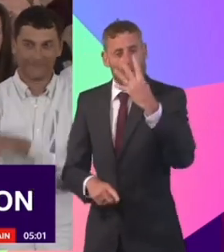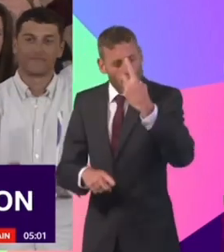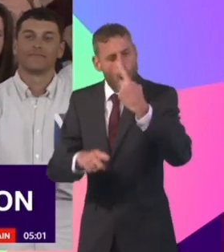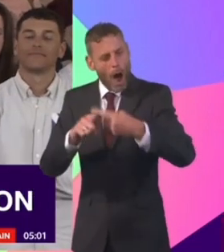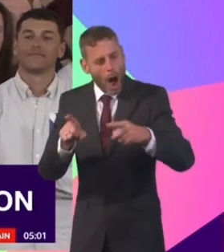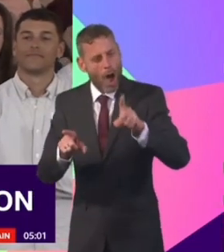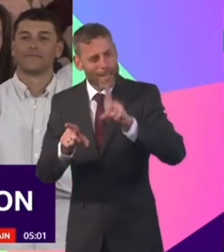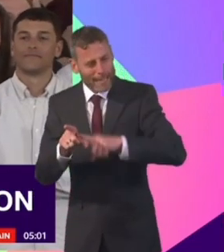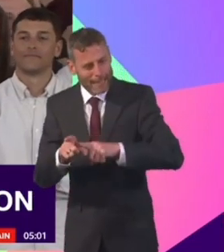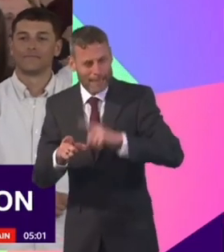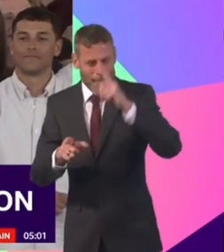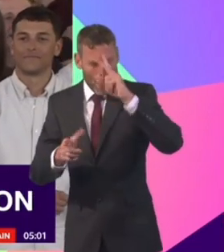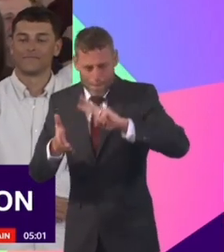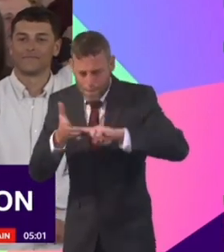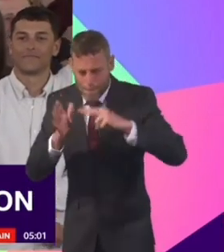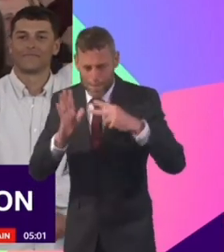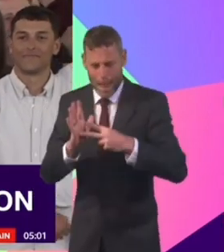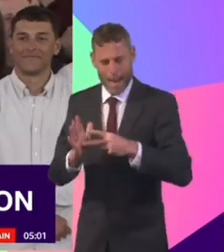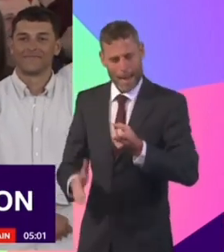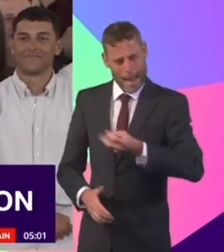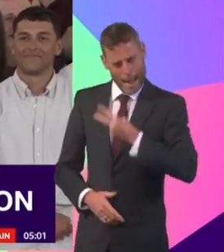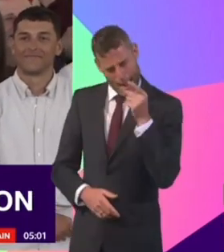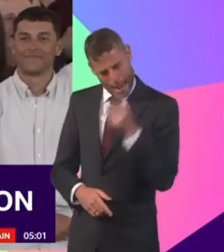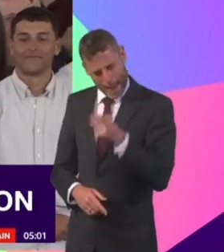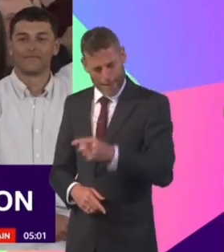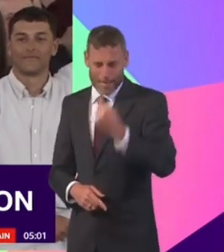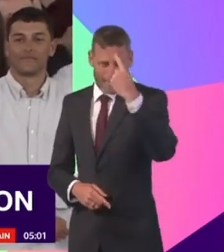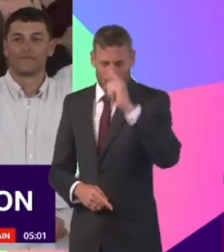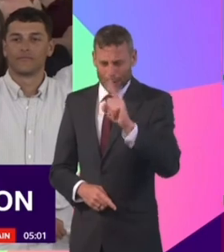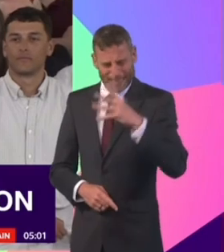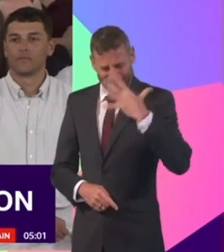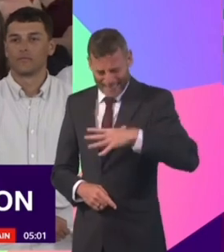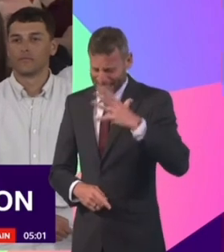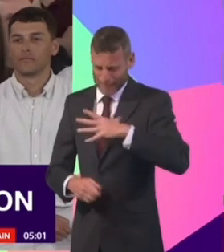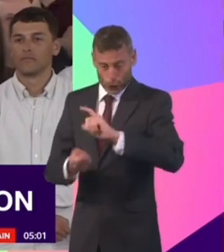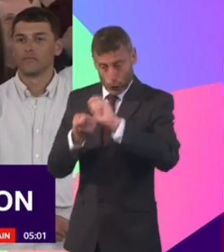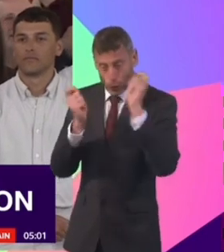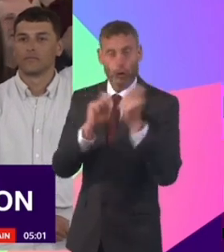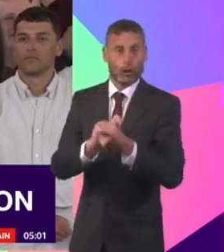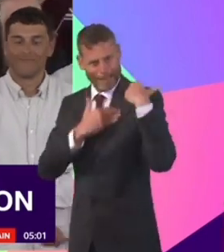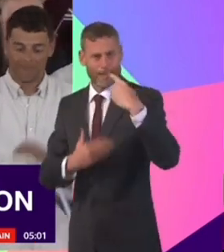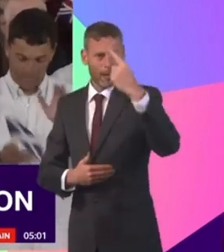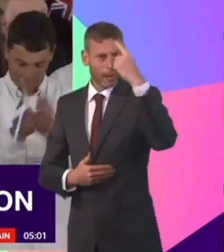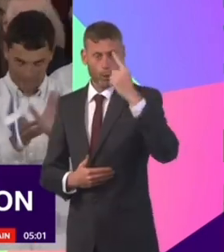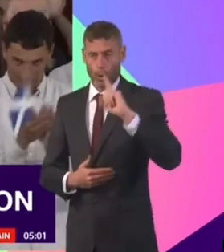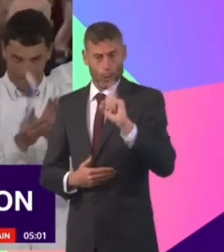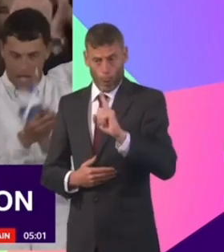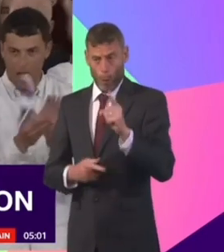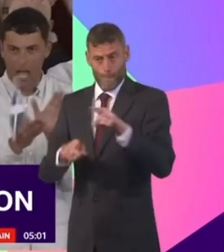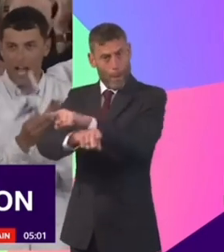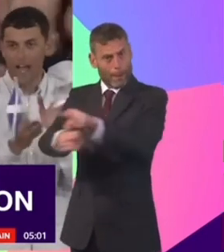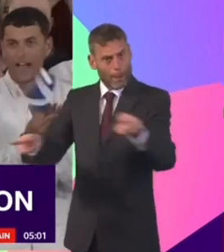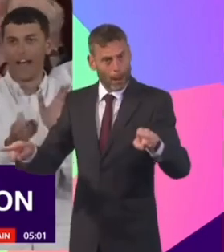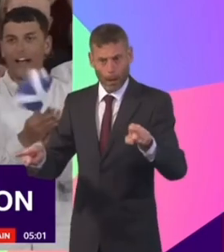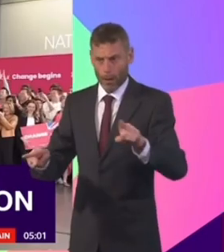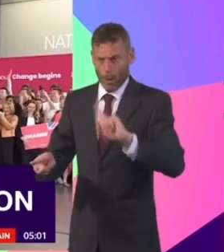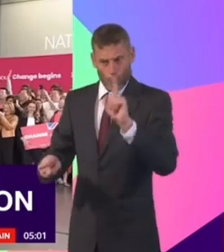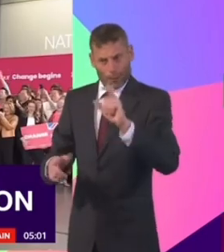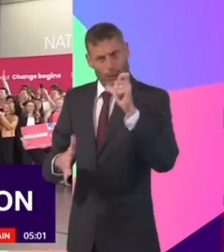4.5 years of work changing the party. This is what it is for, Paul.